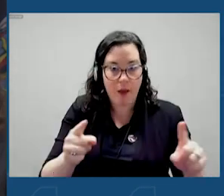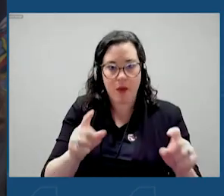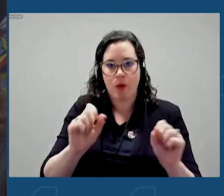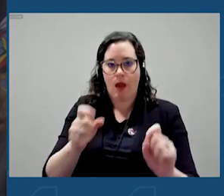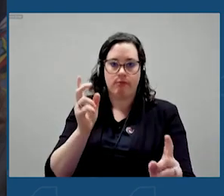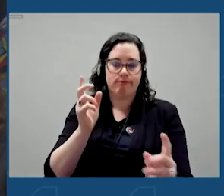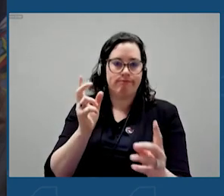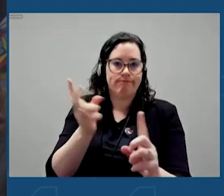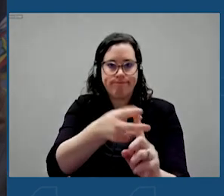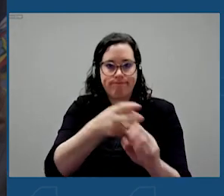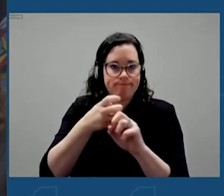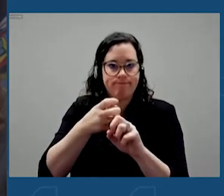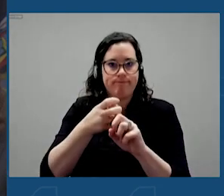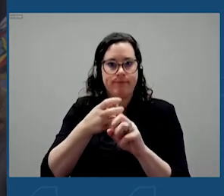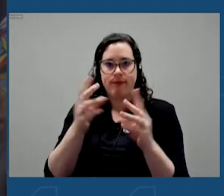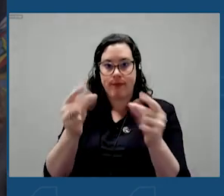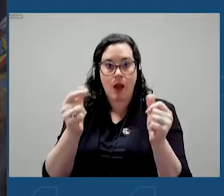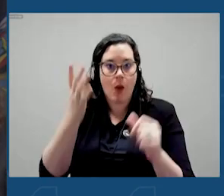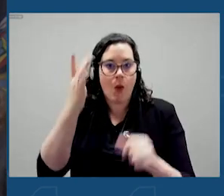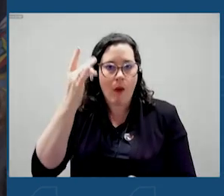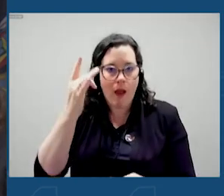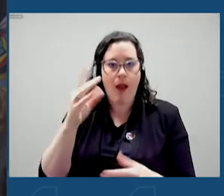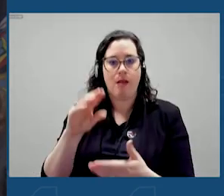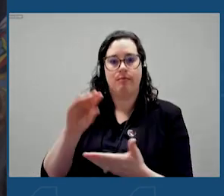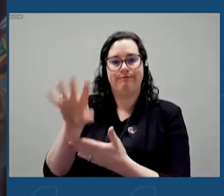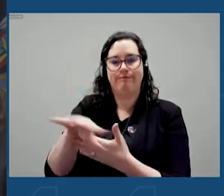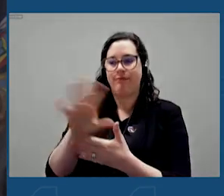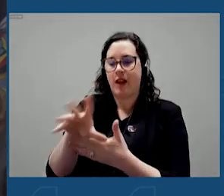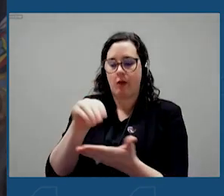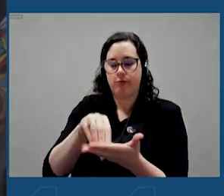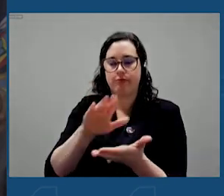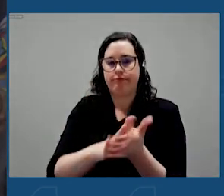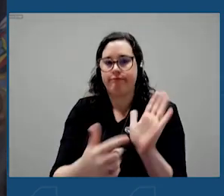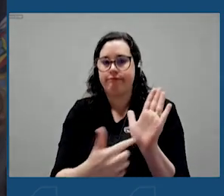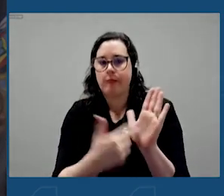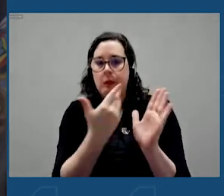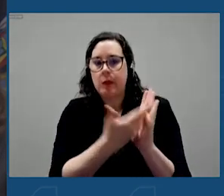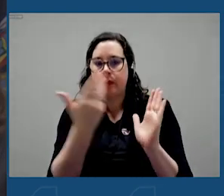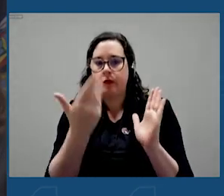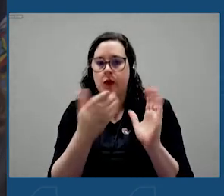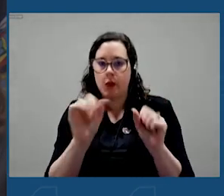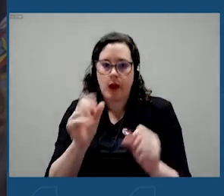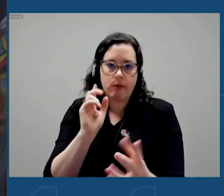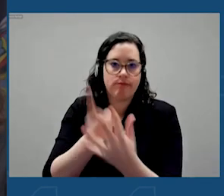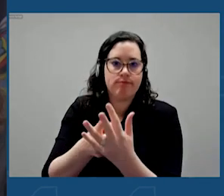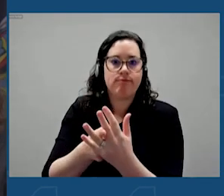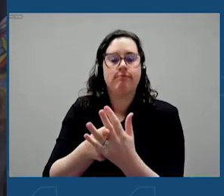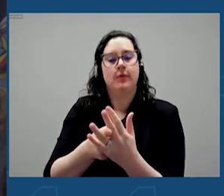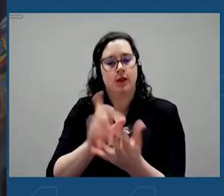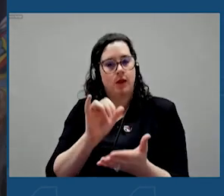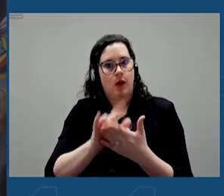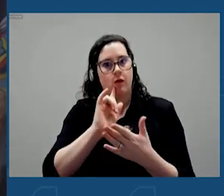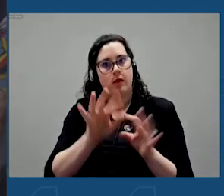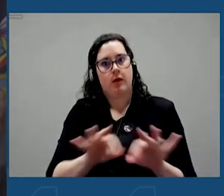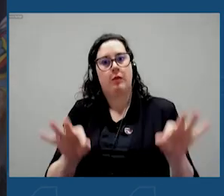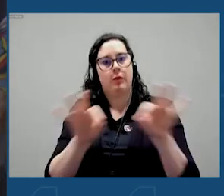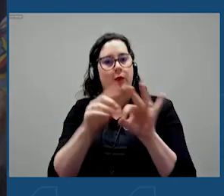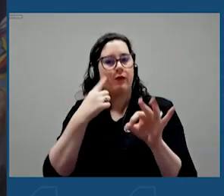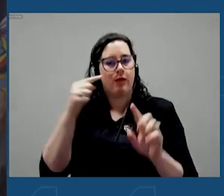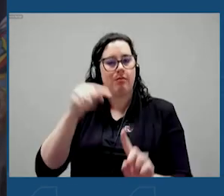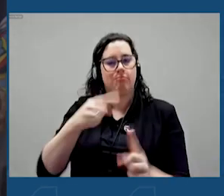from the subway system. It's a huge partnership between MTA and NYPD that's really part of the